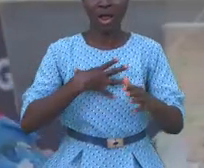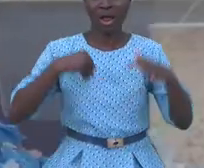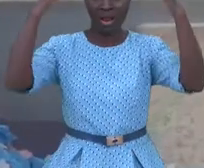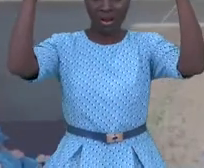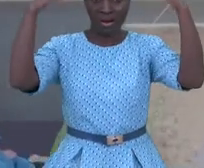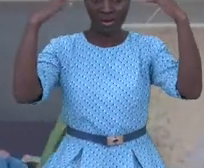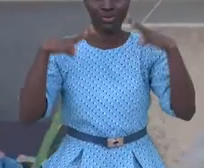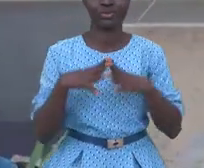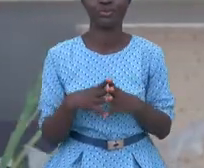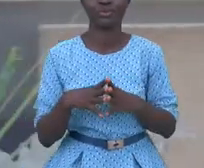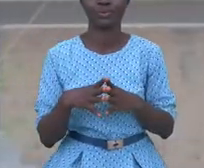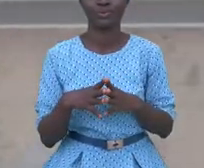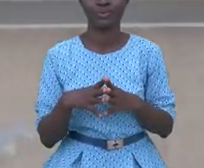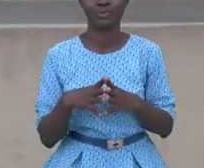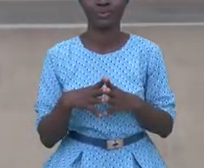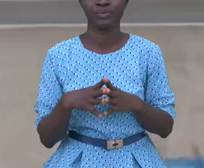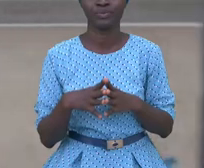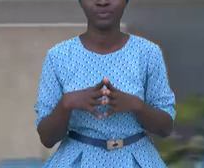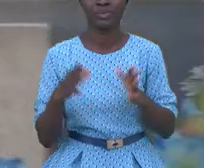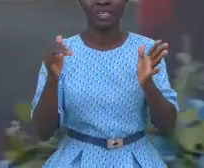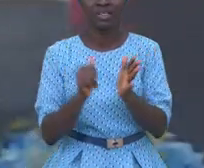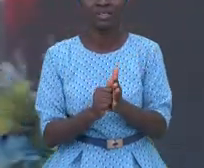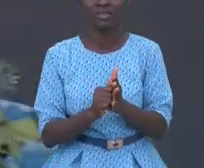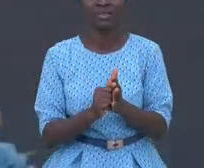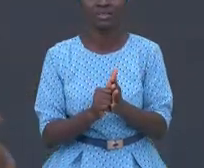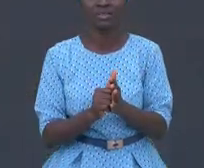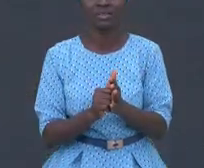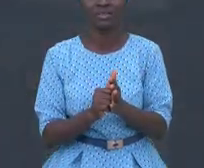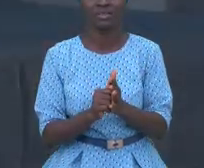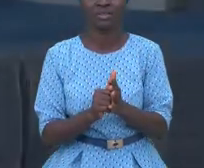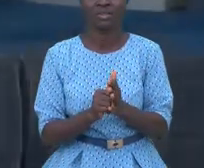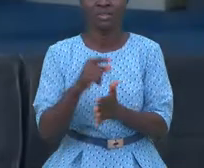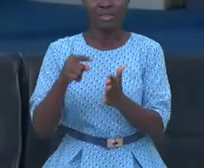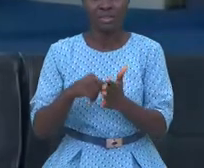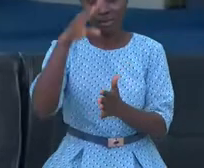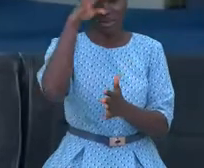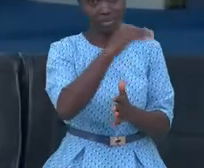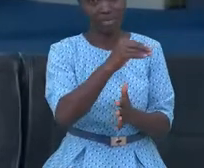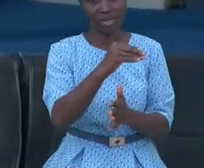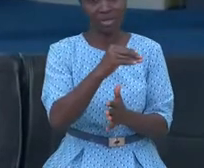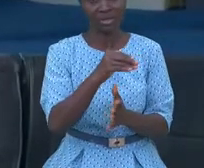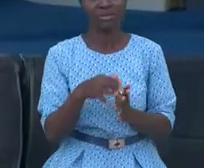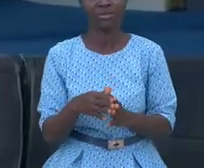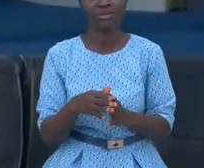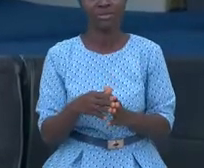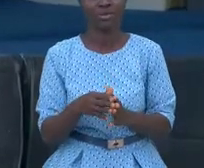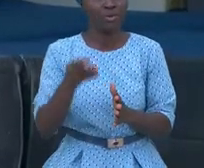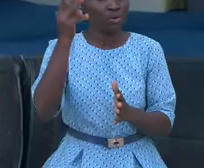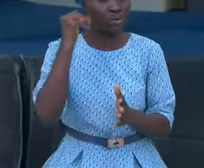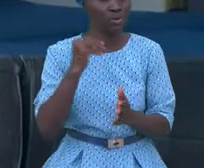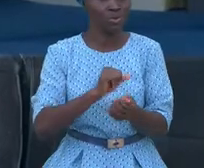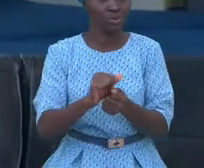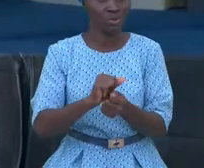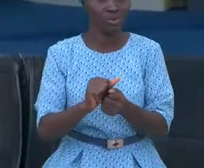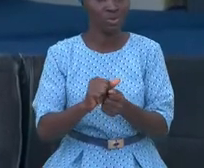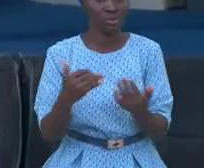whiter than snow. Actually, this man who wants to be whiter than snow now, he had been